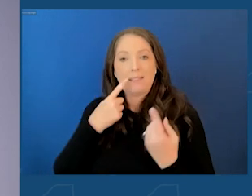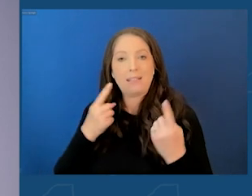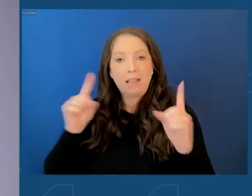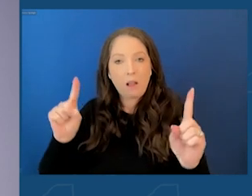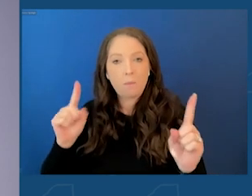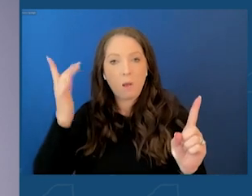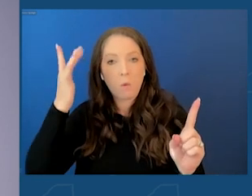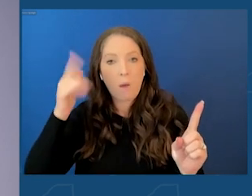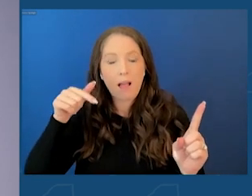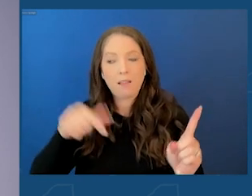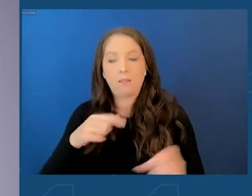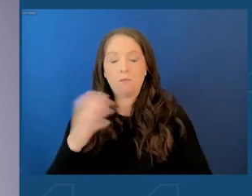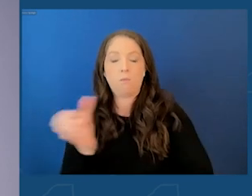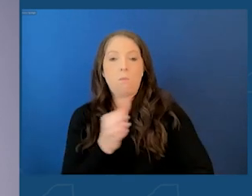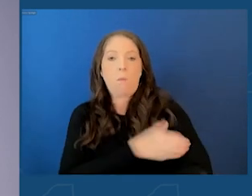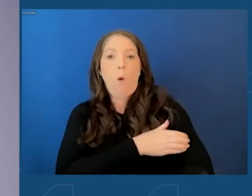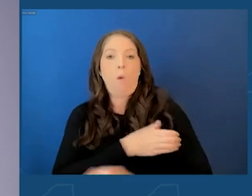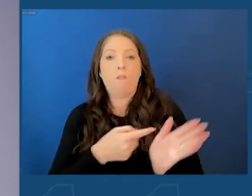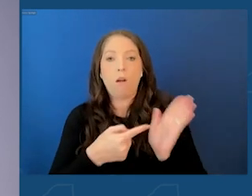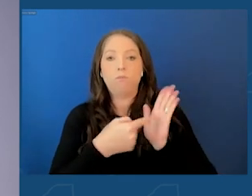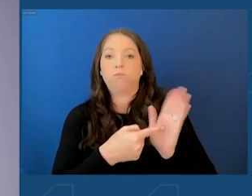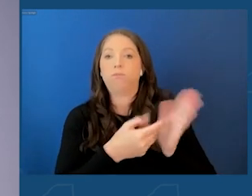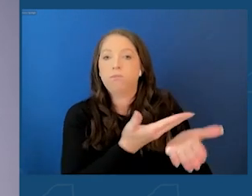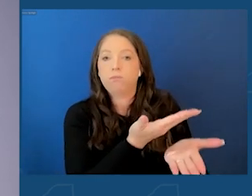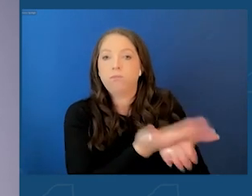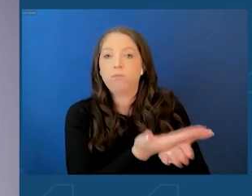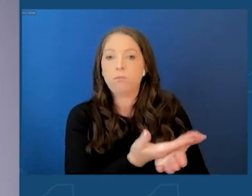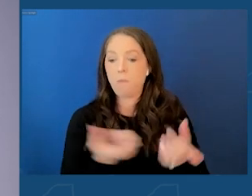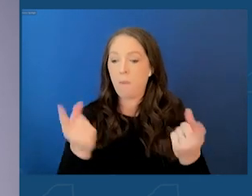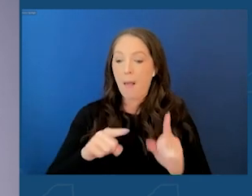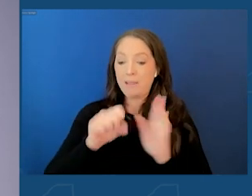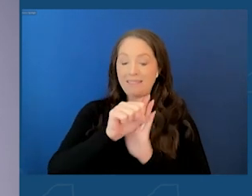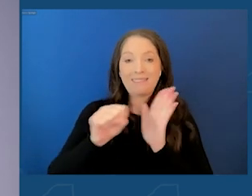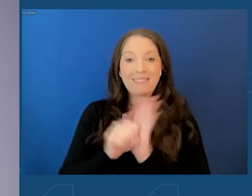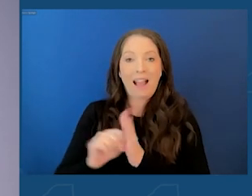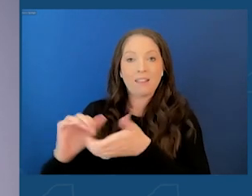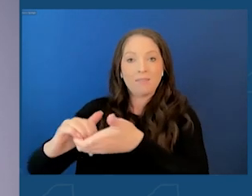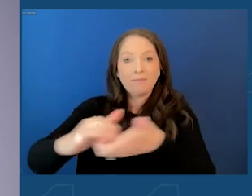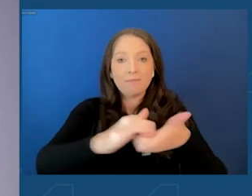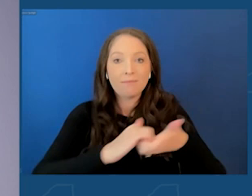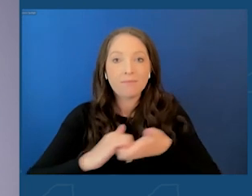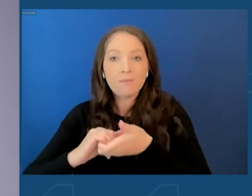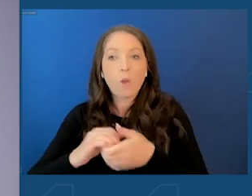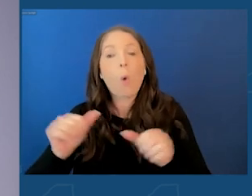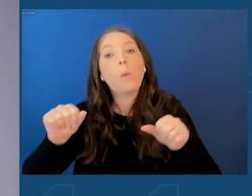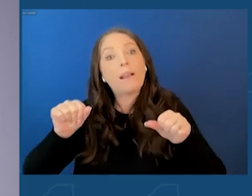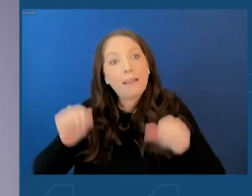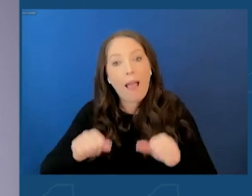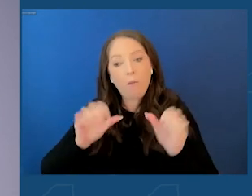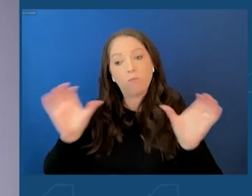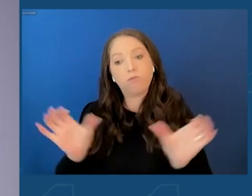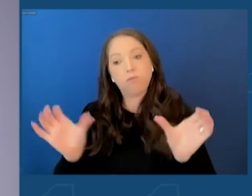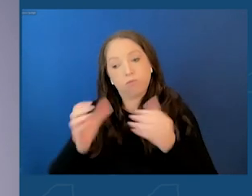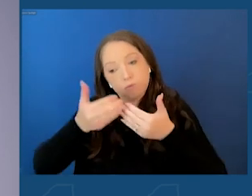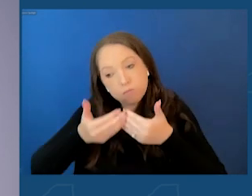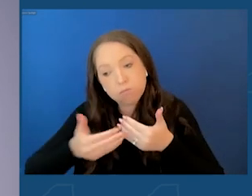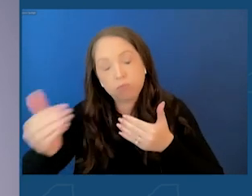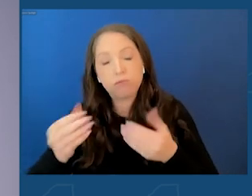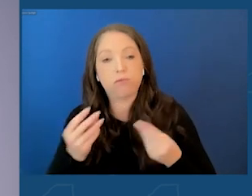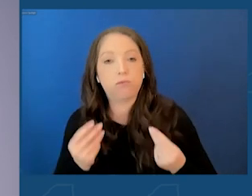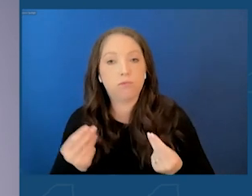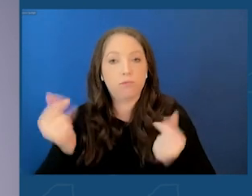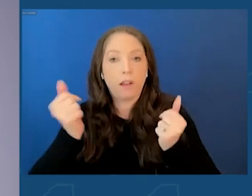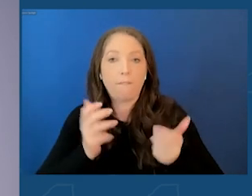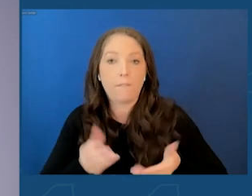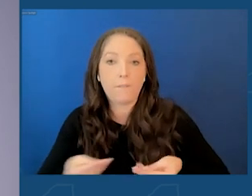powerful demonstration that when states work together, we can go further faster. And there's no one better